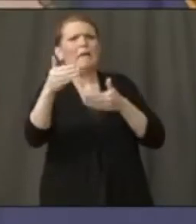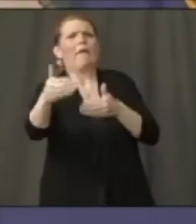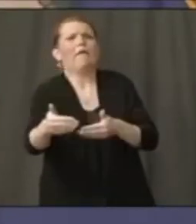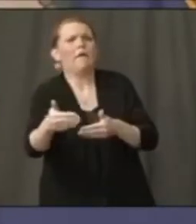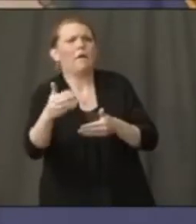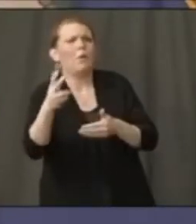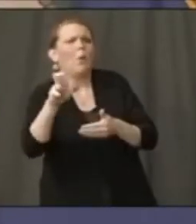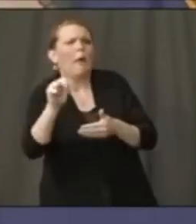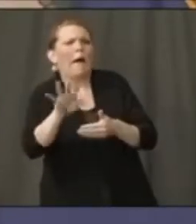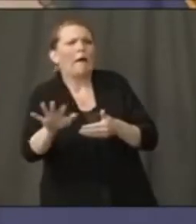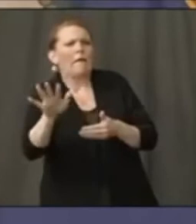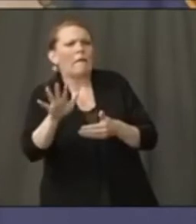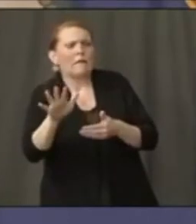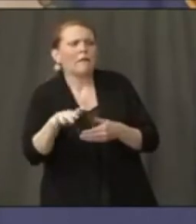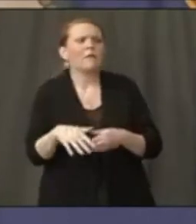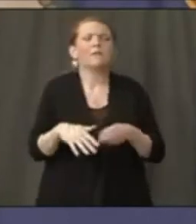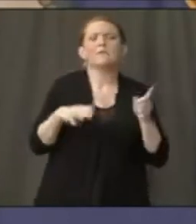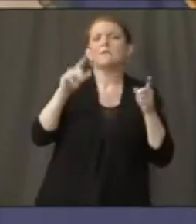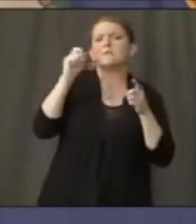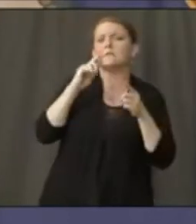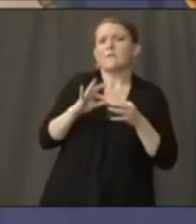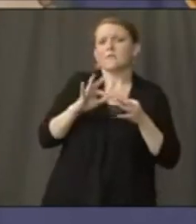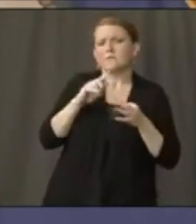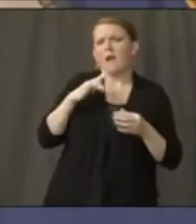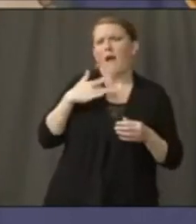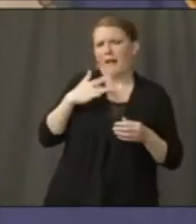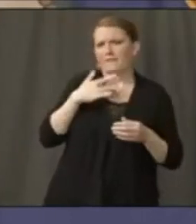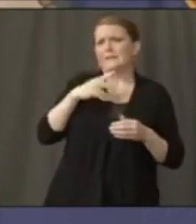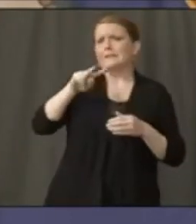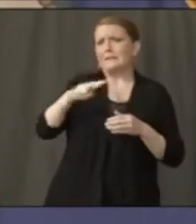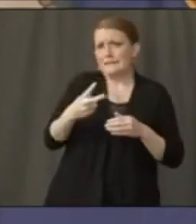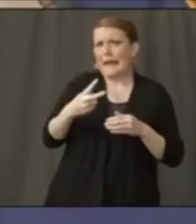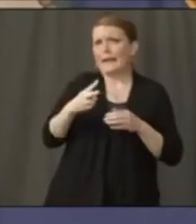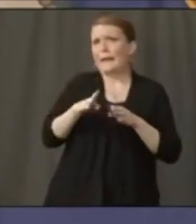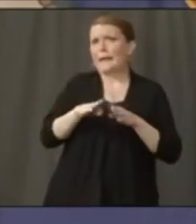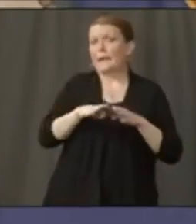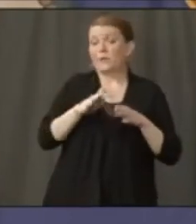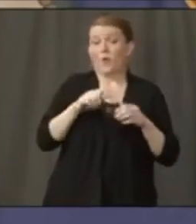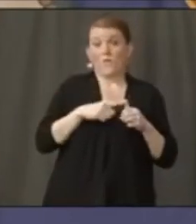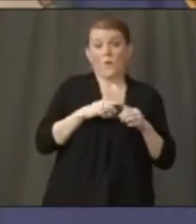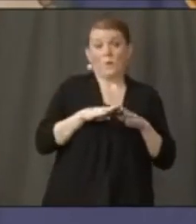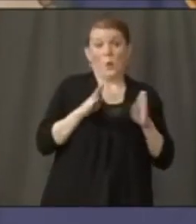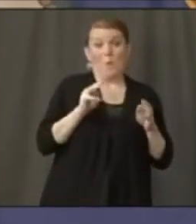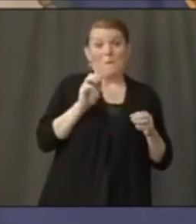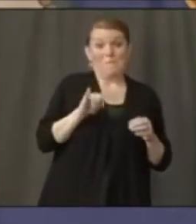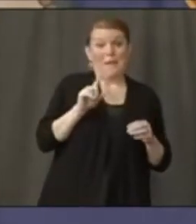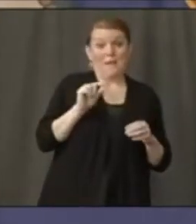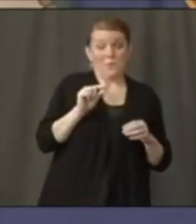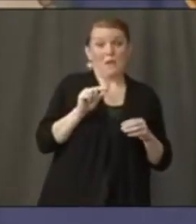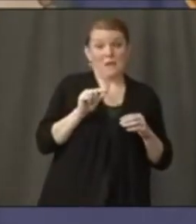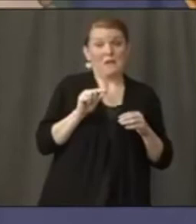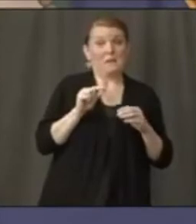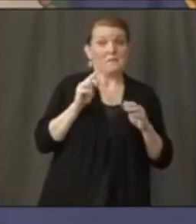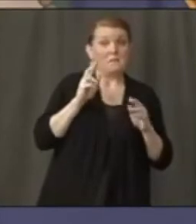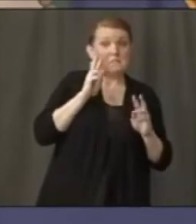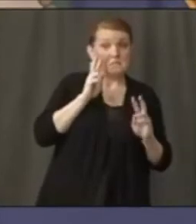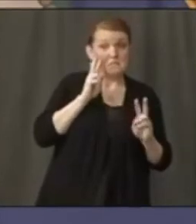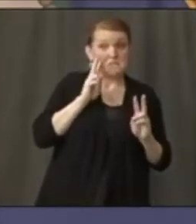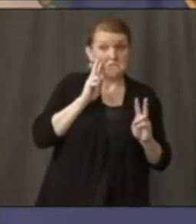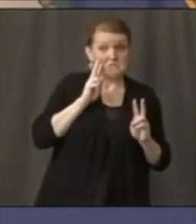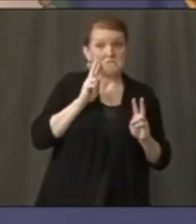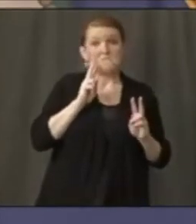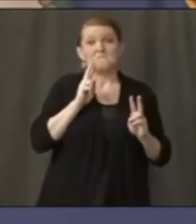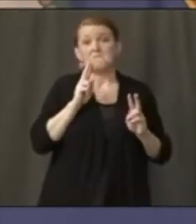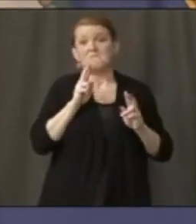20th. It seems to me that we're going to do this phase one on May 20th. We have two or three weeks where you get an idea